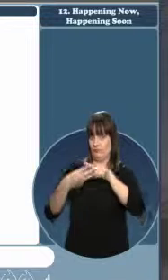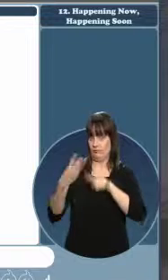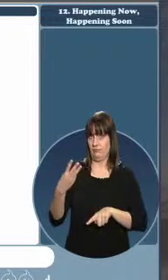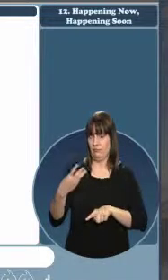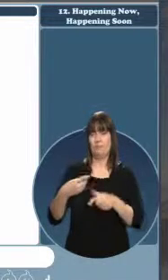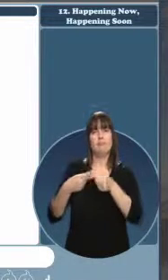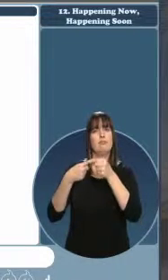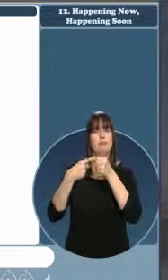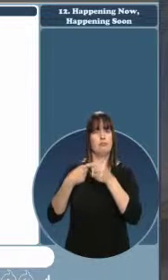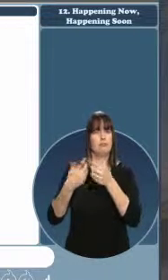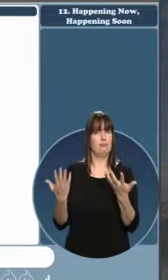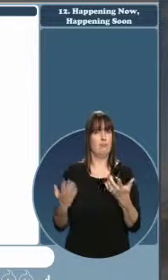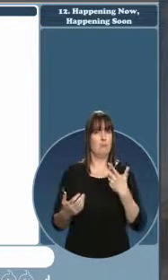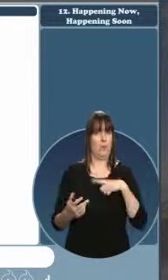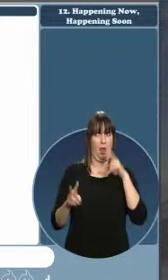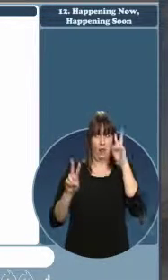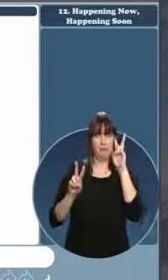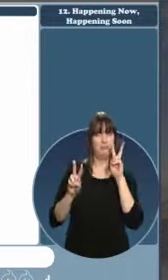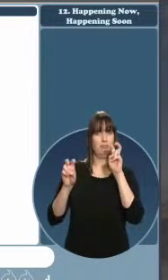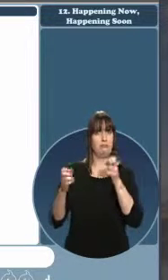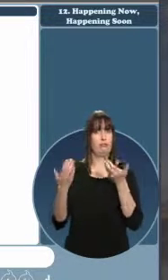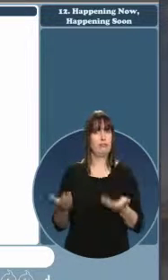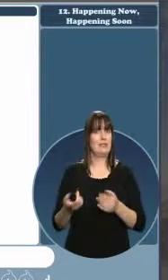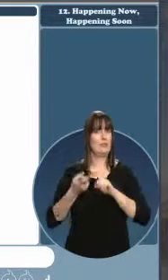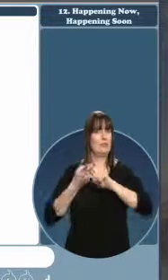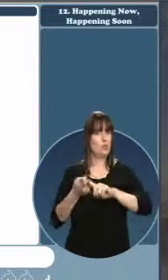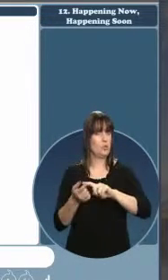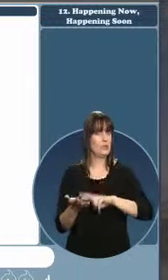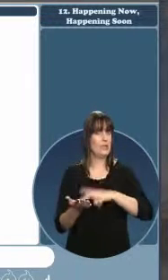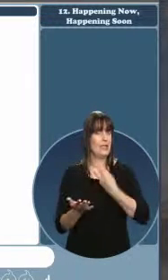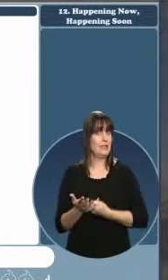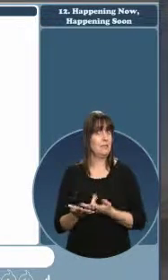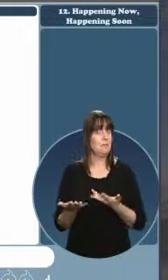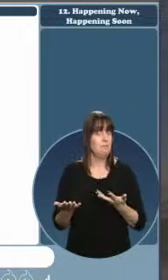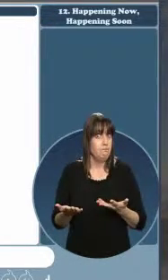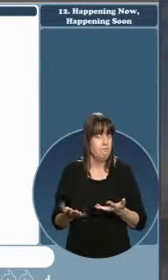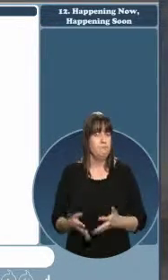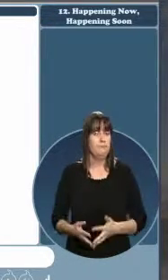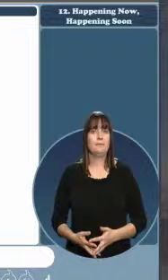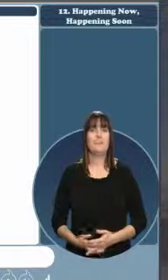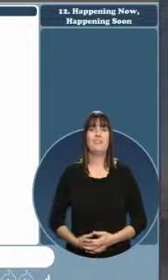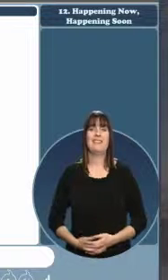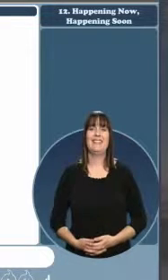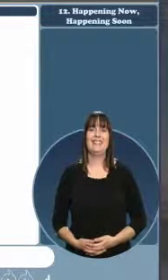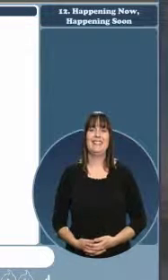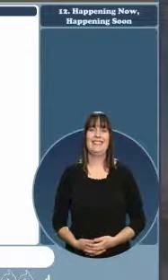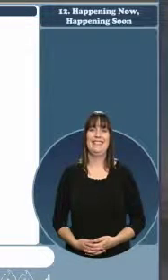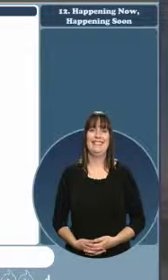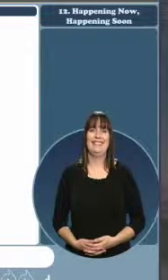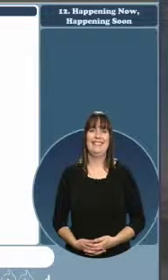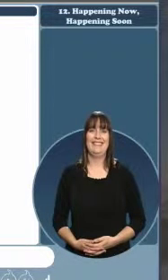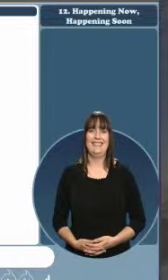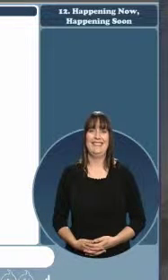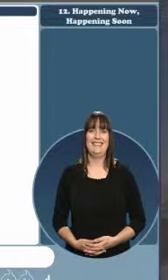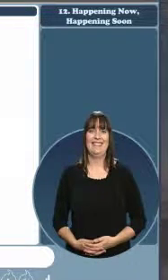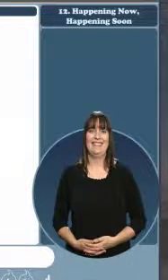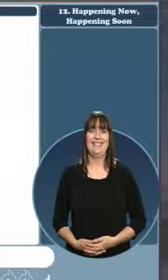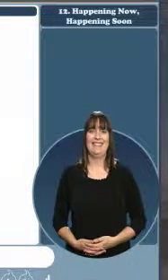We're going to answer these questions. Why is it called the present continuous tense?